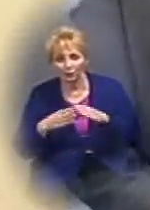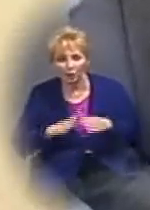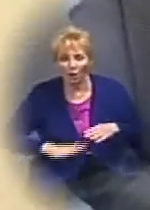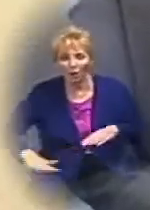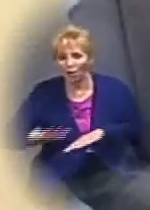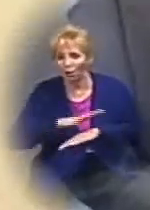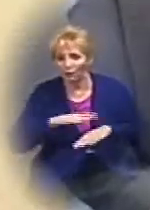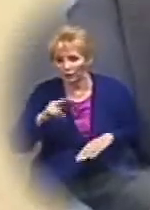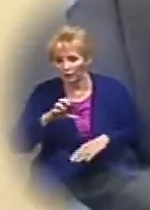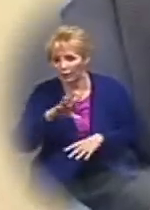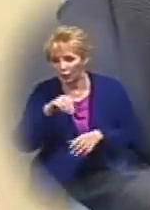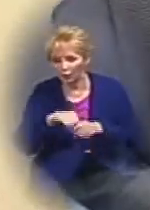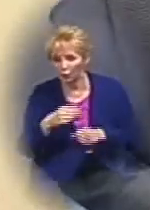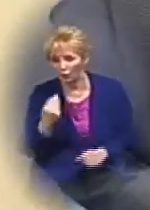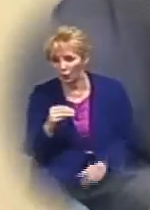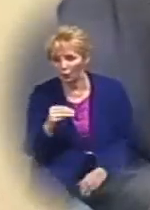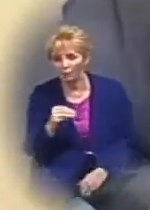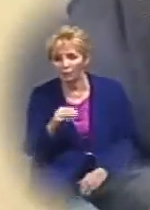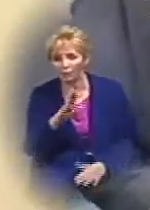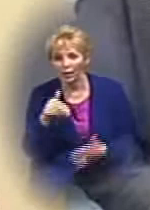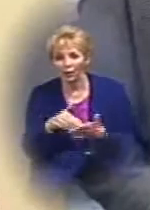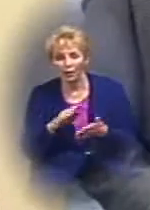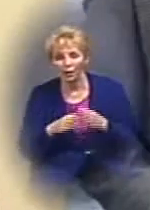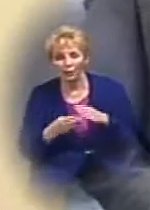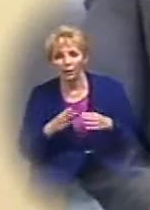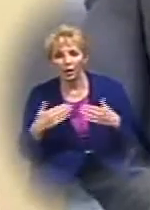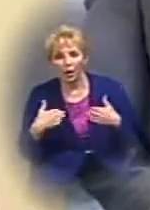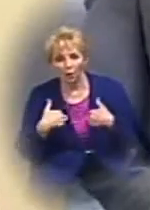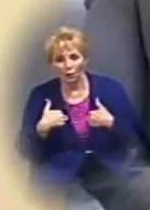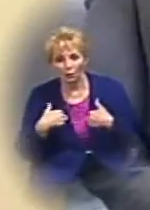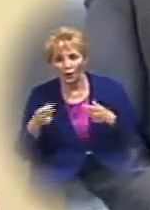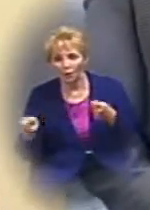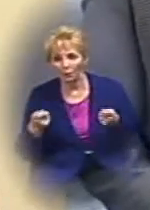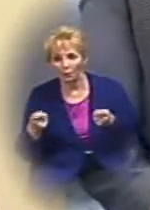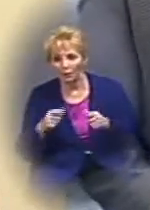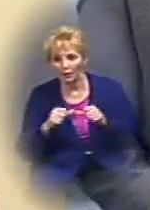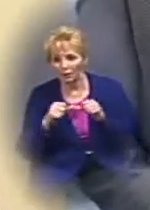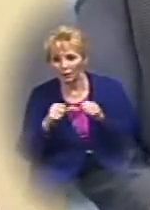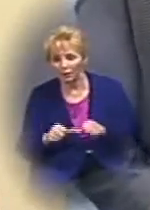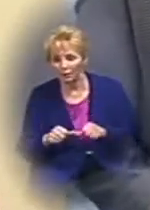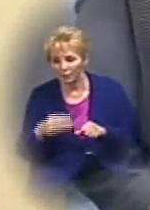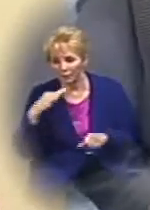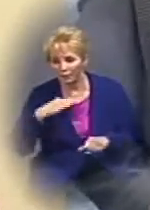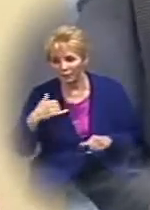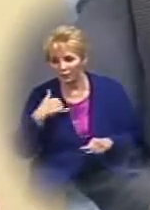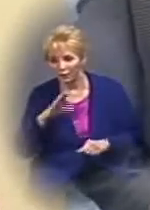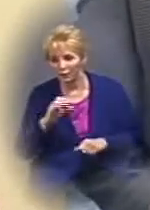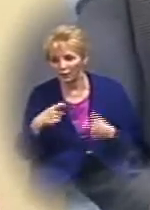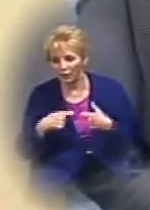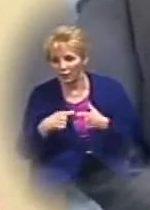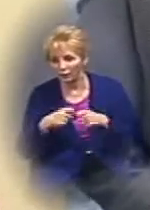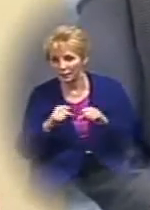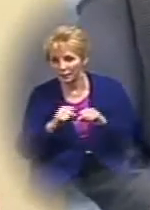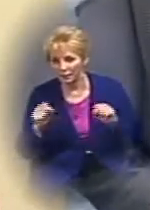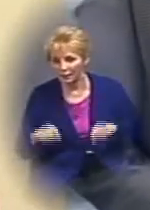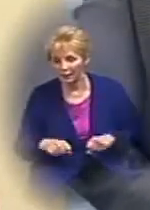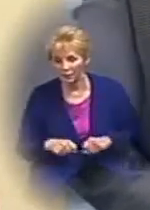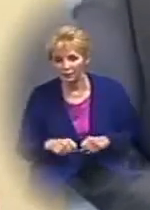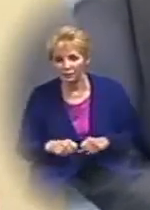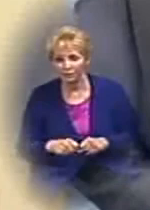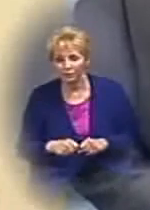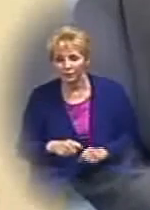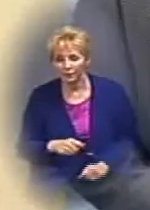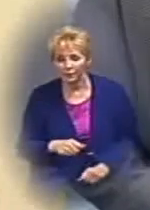state, including Morganton. And all these communities own, operate, and retain the local benefits of having their own electric systems. And beyond